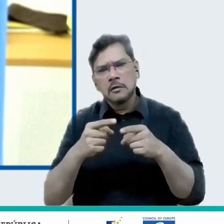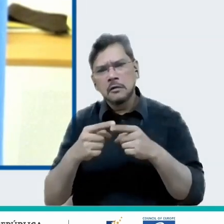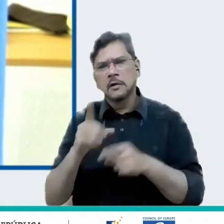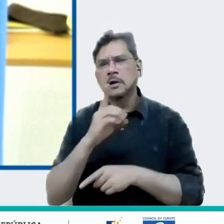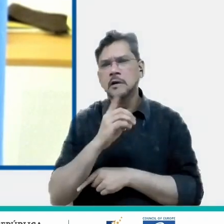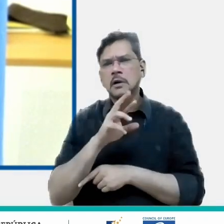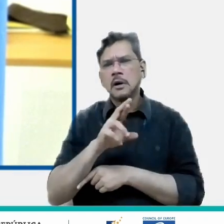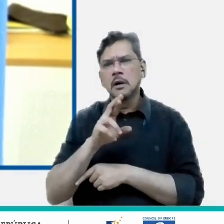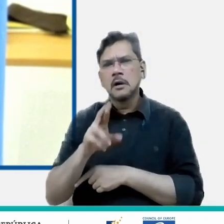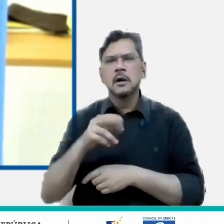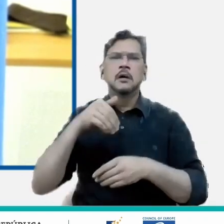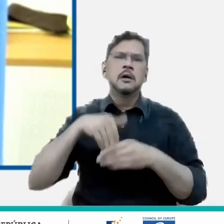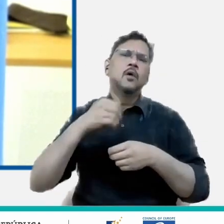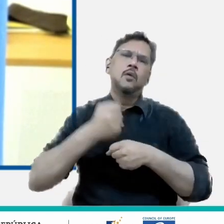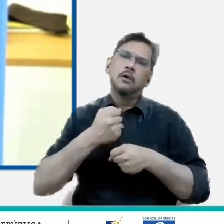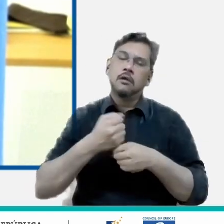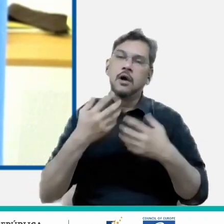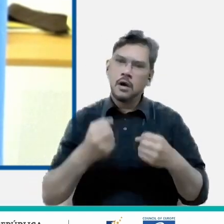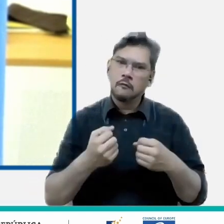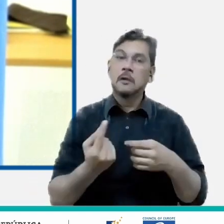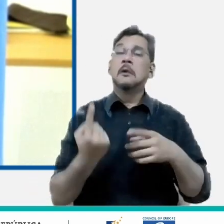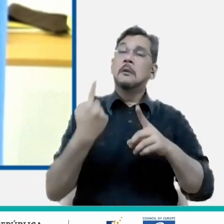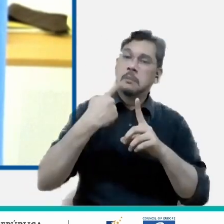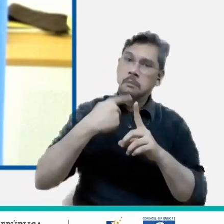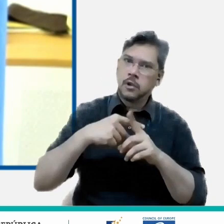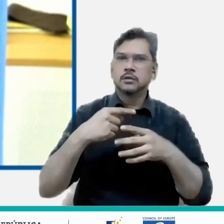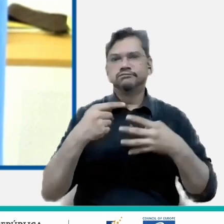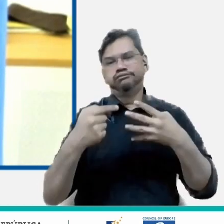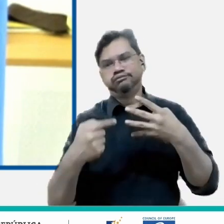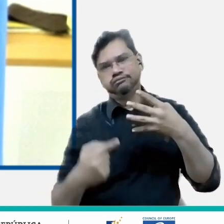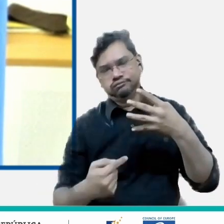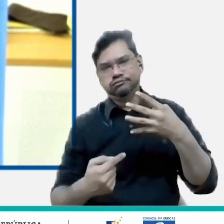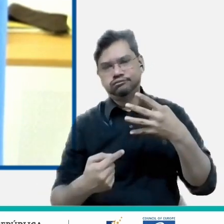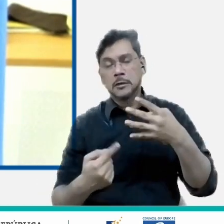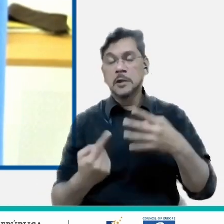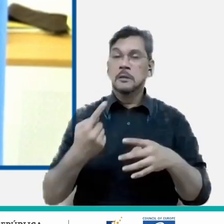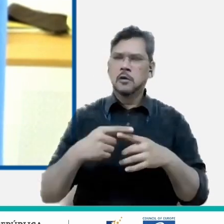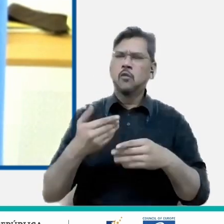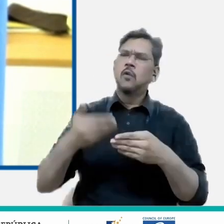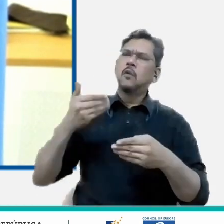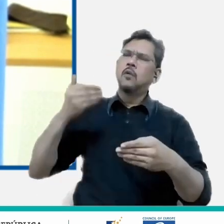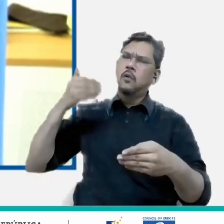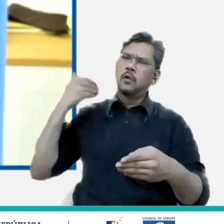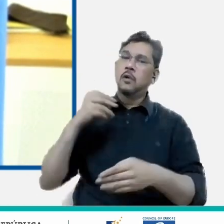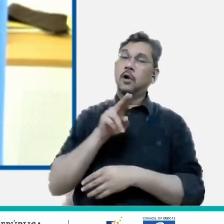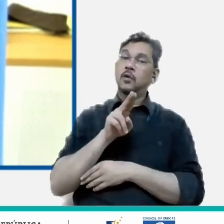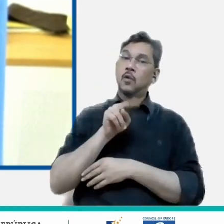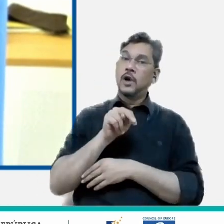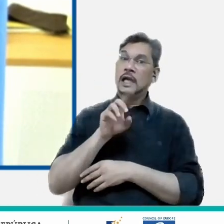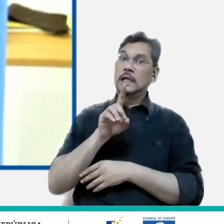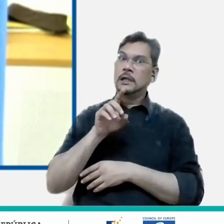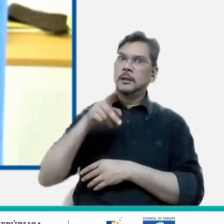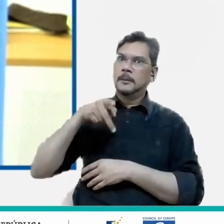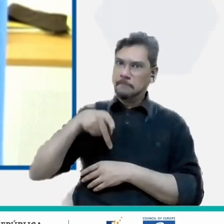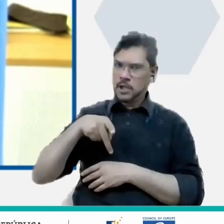issues. However, before that, I've had a fairly long career in the field with UNDP, and most recently, in